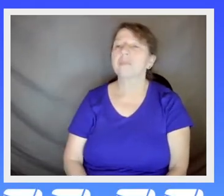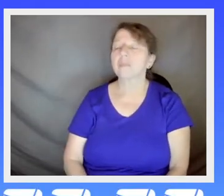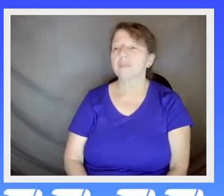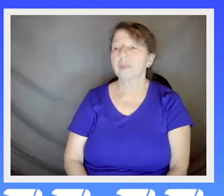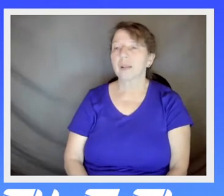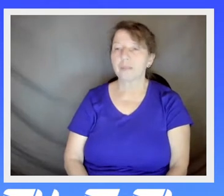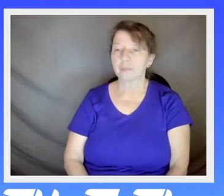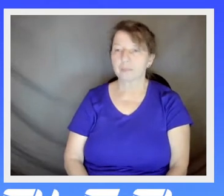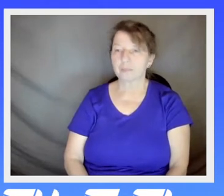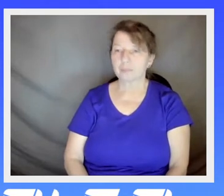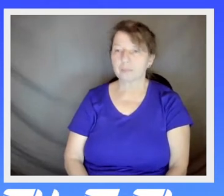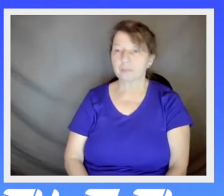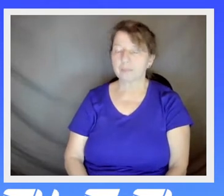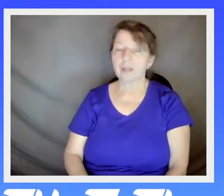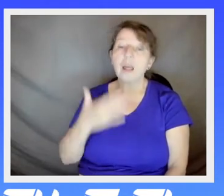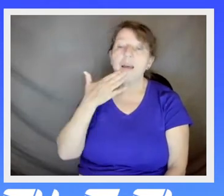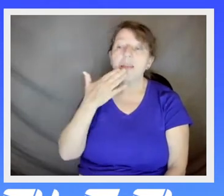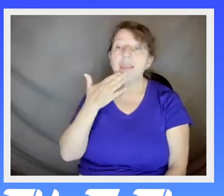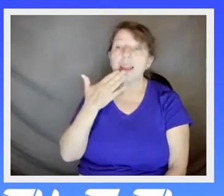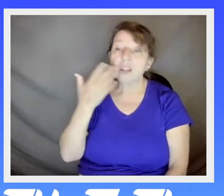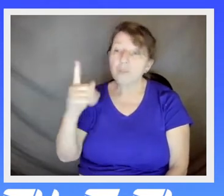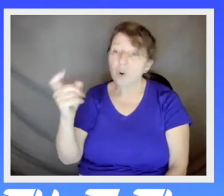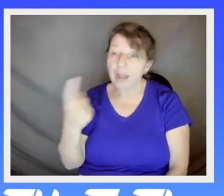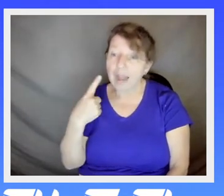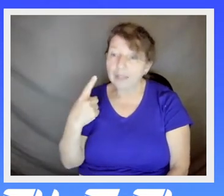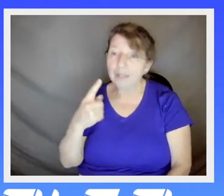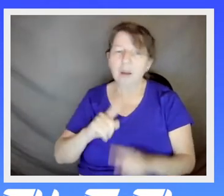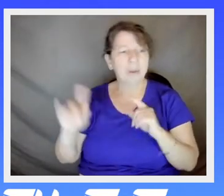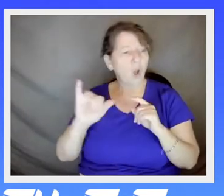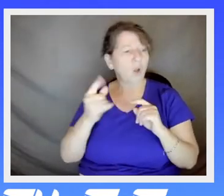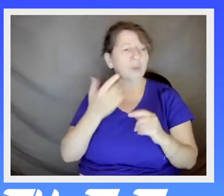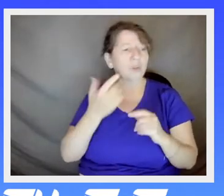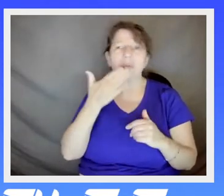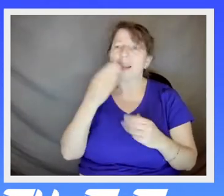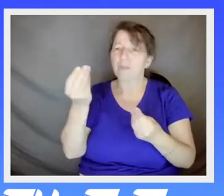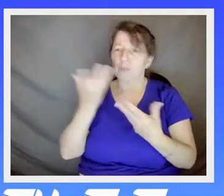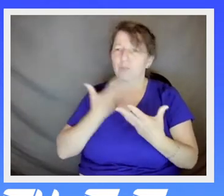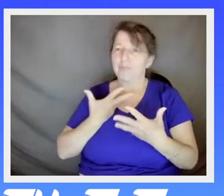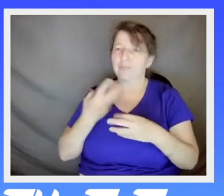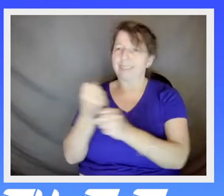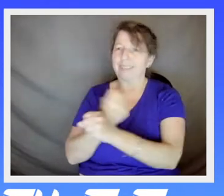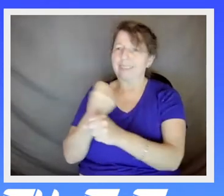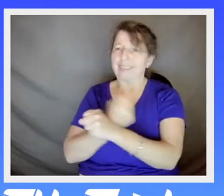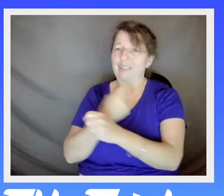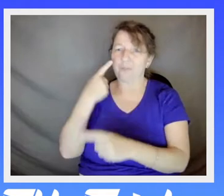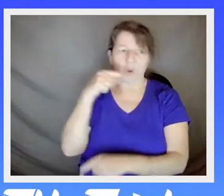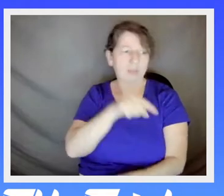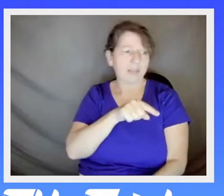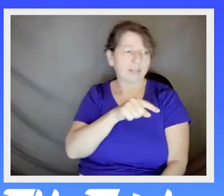Thank you for the question, but also sharing the data, because I think this is the community that has often